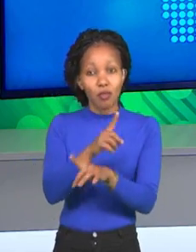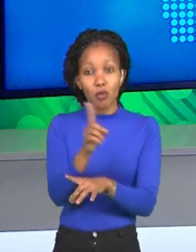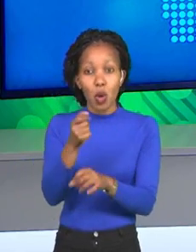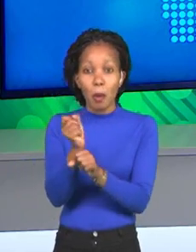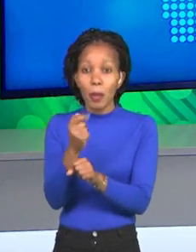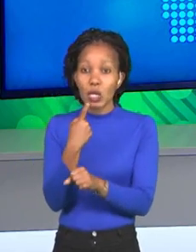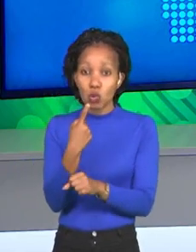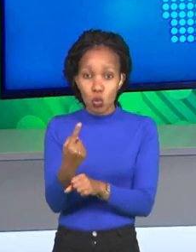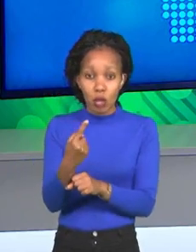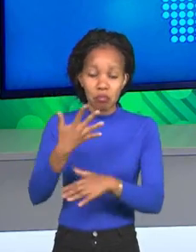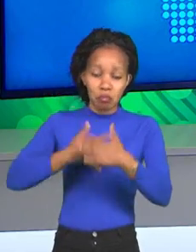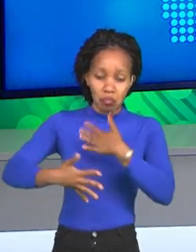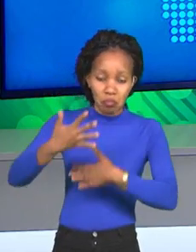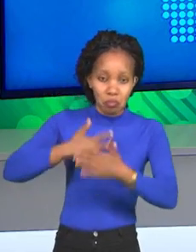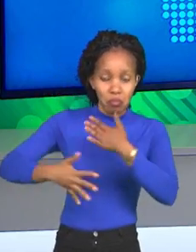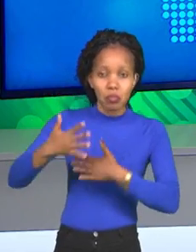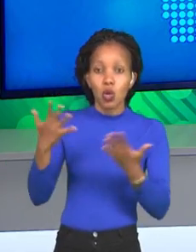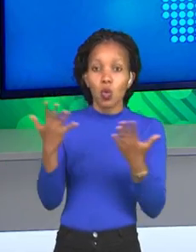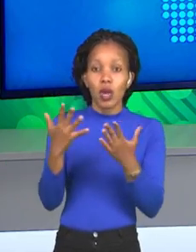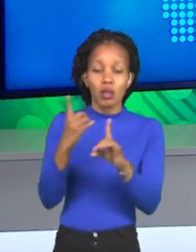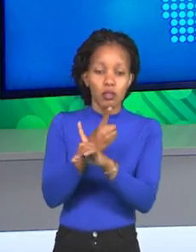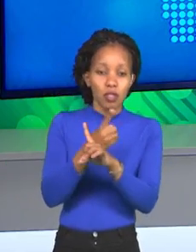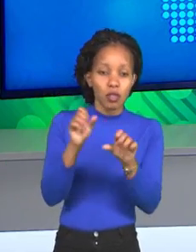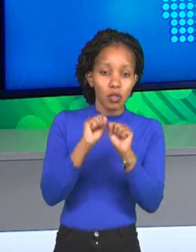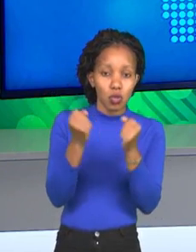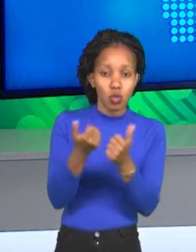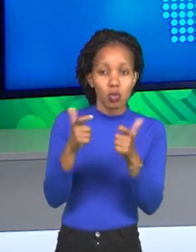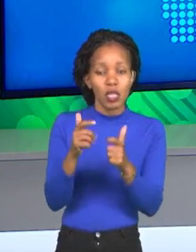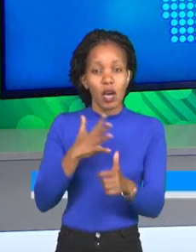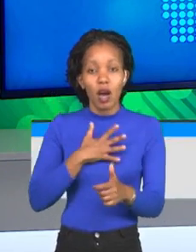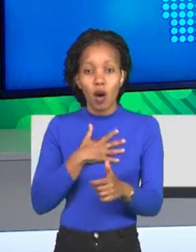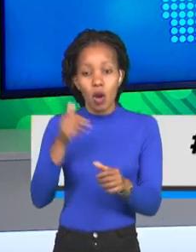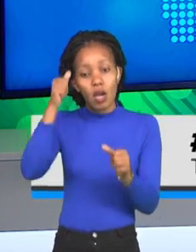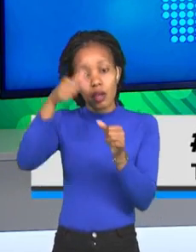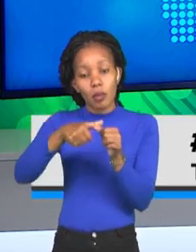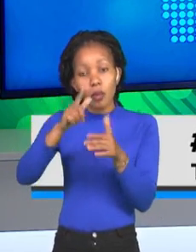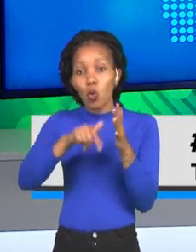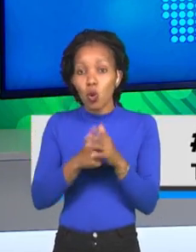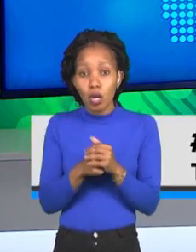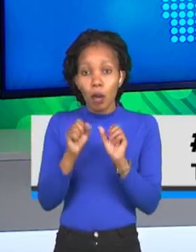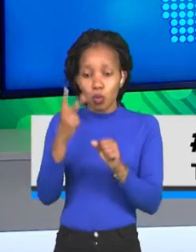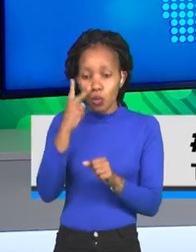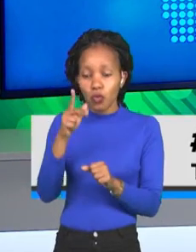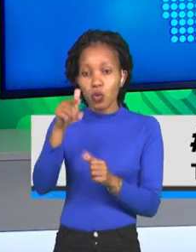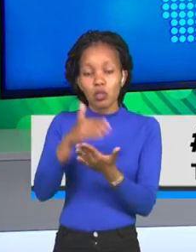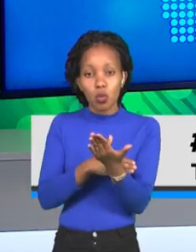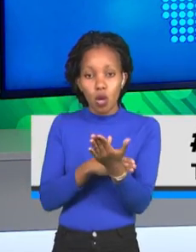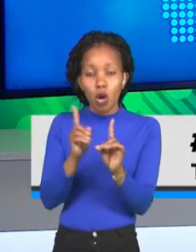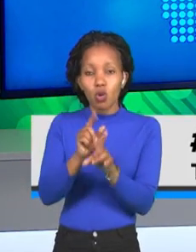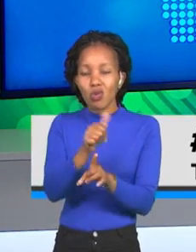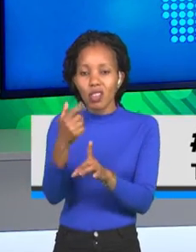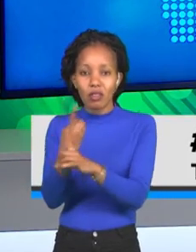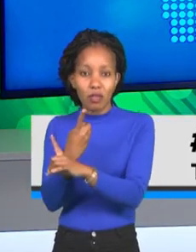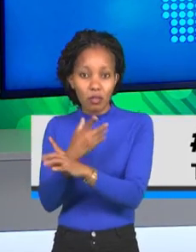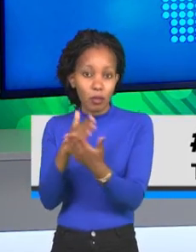make sure you get interactive with us on our various social media pages. Remember, you can view this program along with our wide array